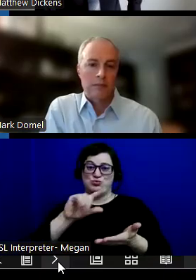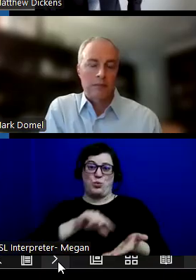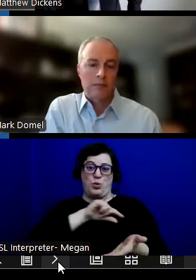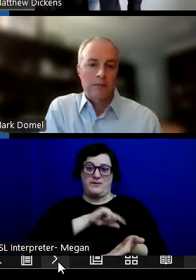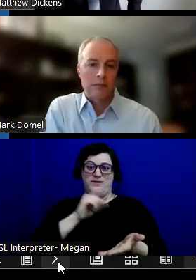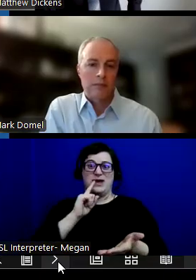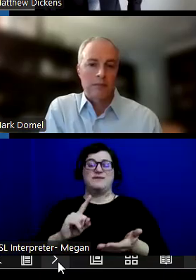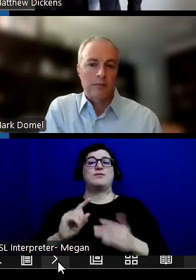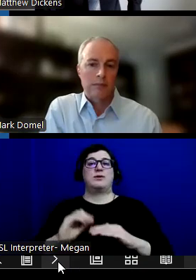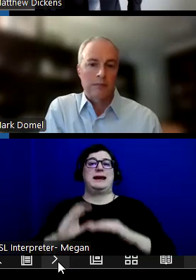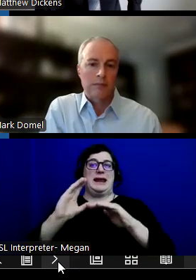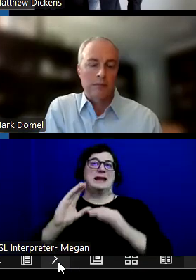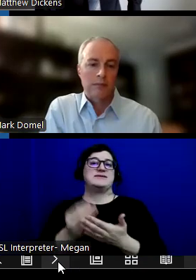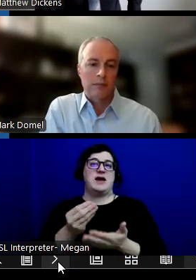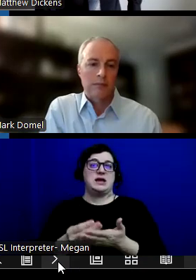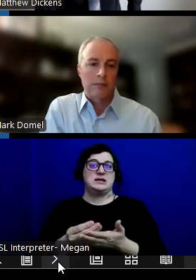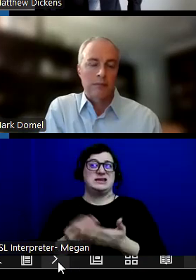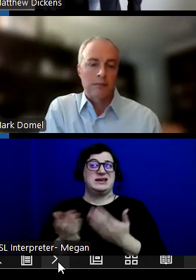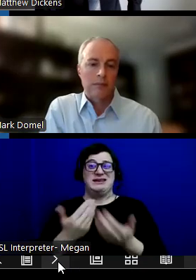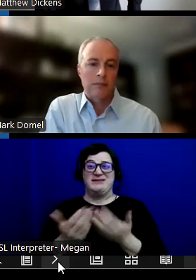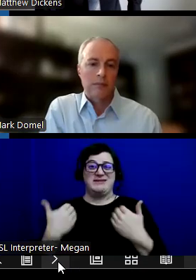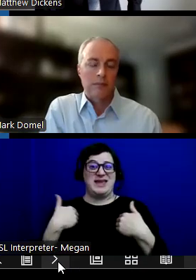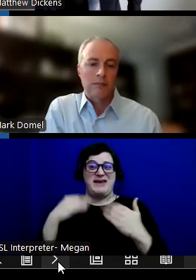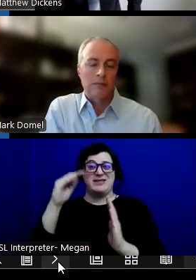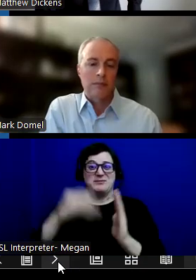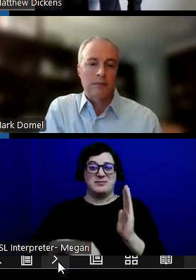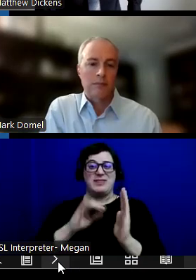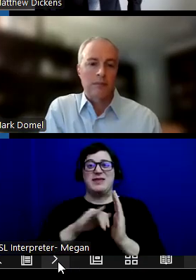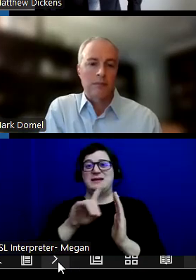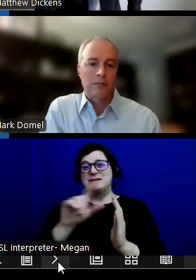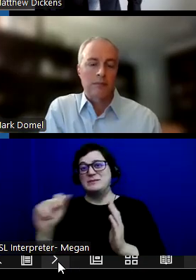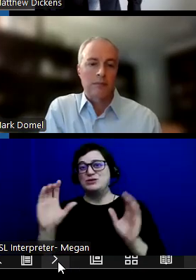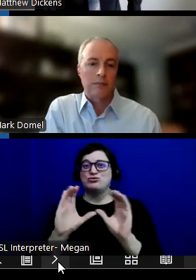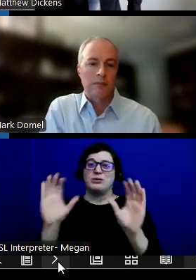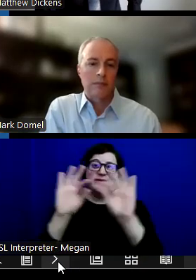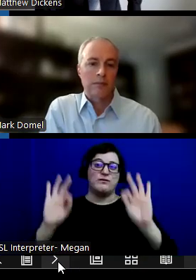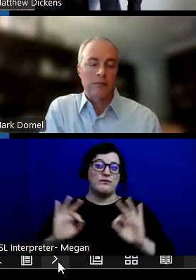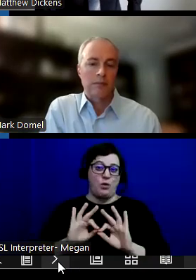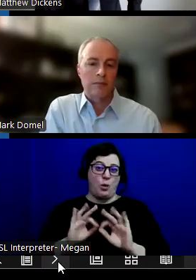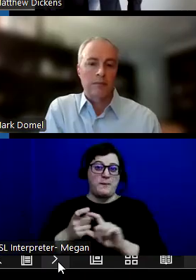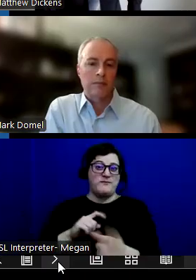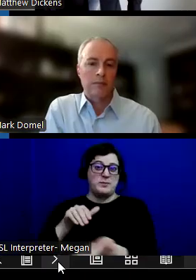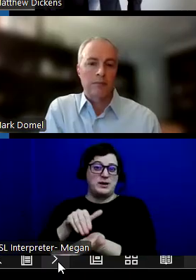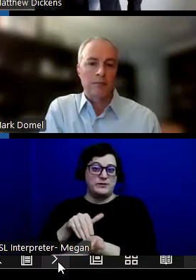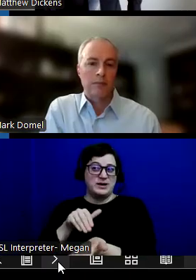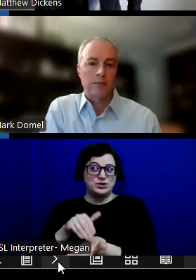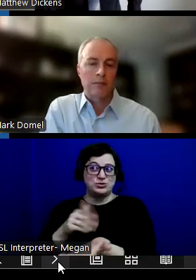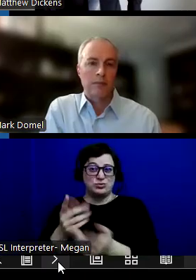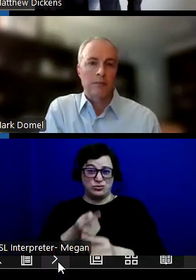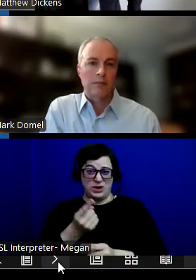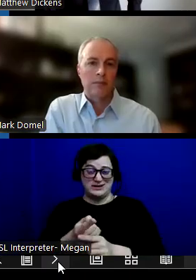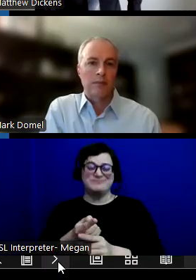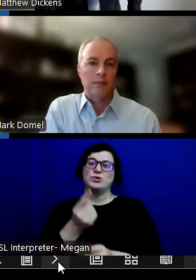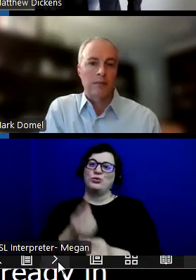funding, even with a completed disability certification form completed by my medical professional, correct?